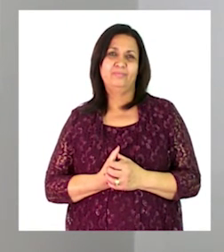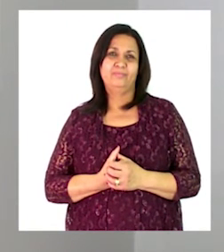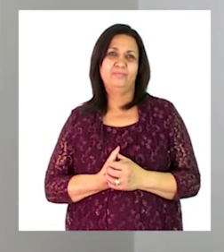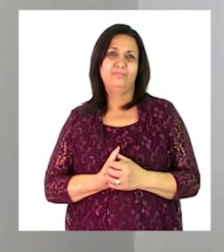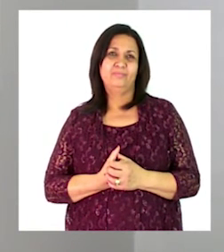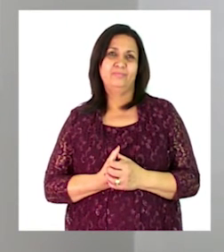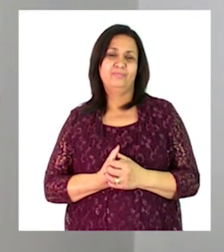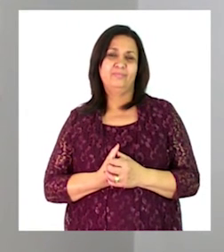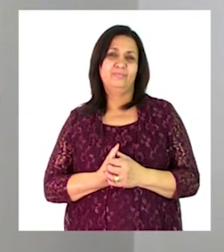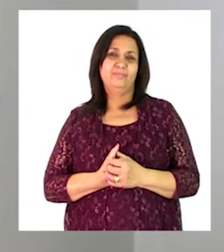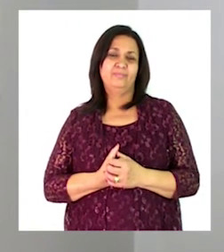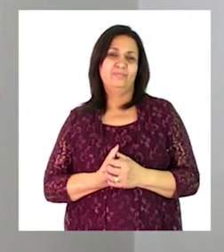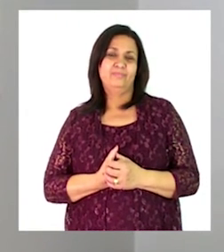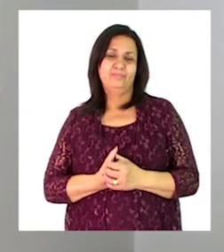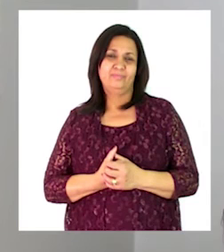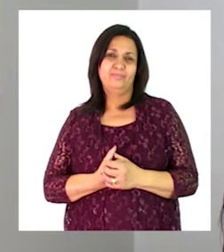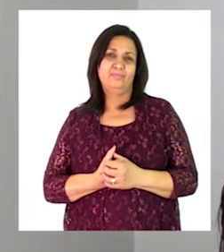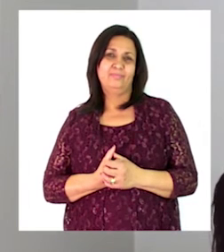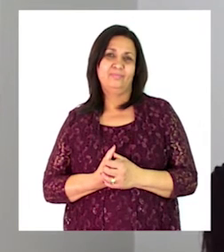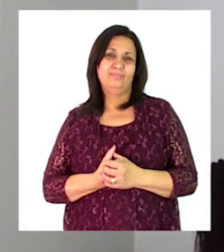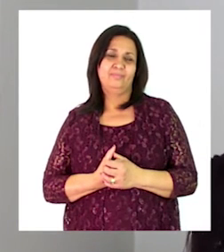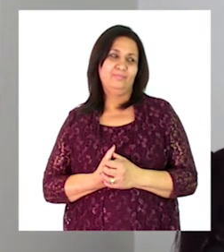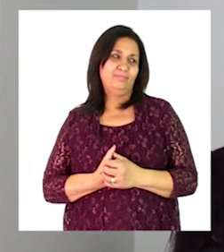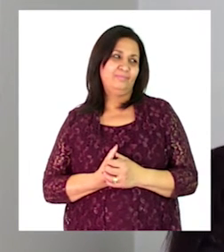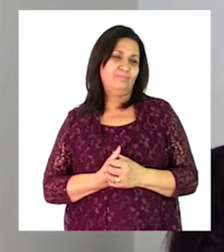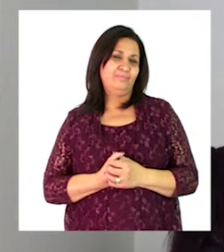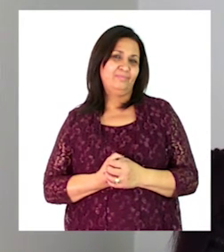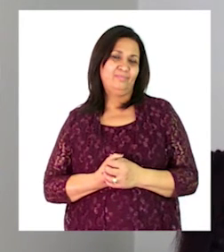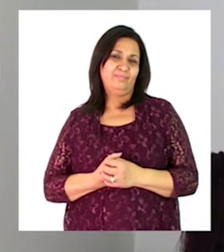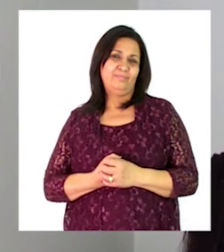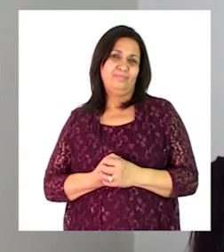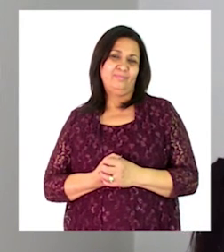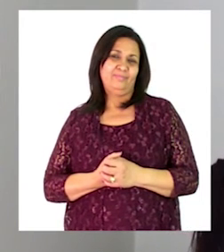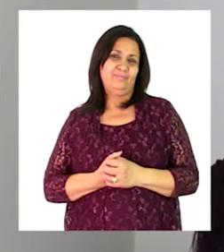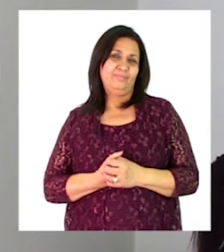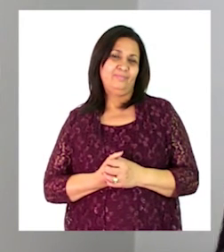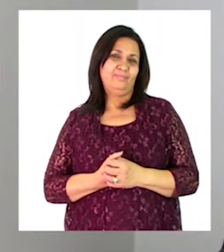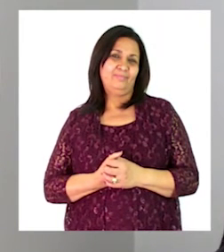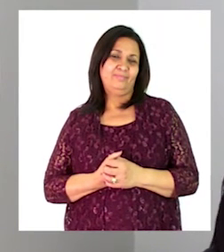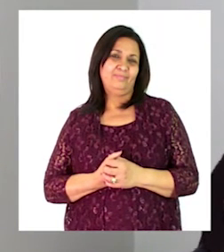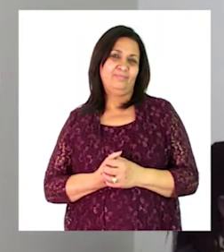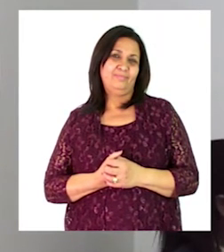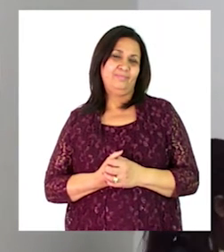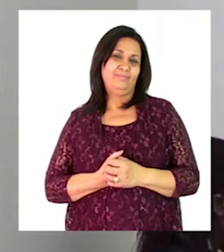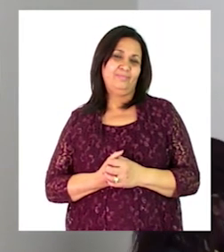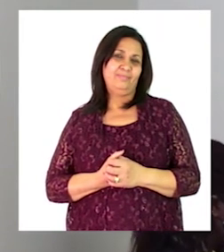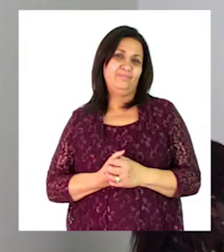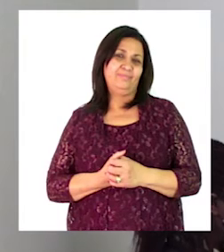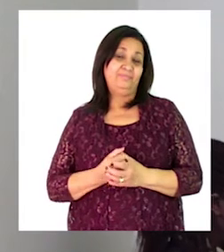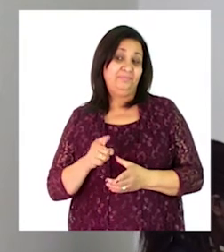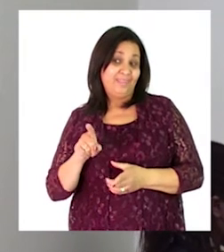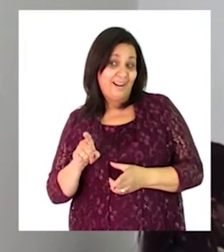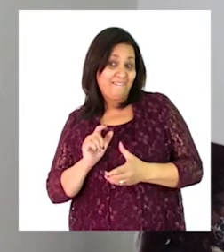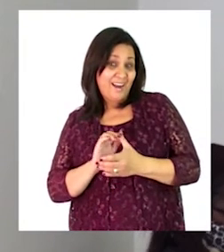bump. And there we stop. That's how we write number 3. And my friend is going to